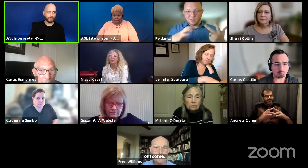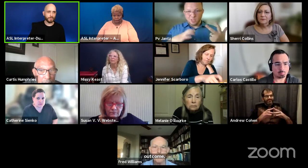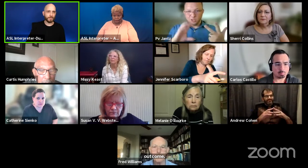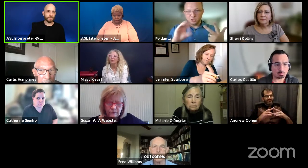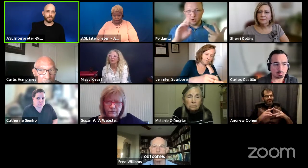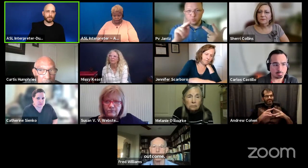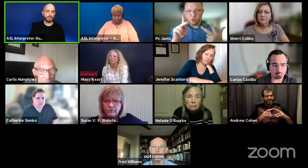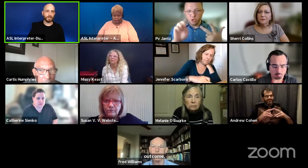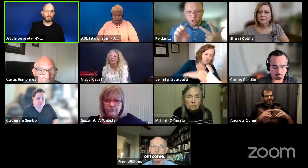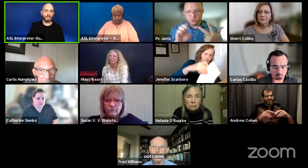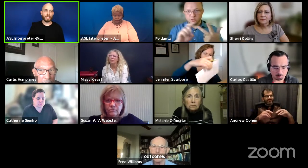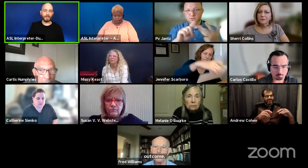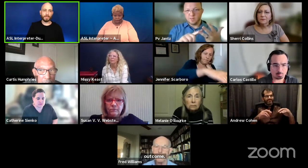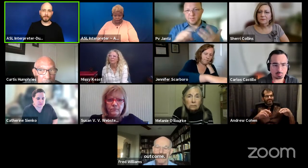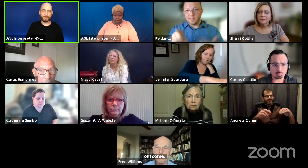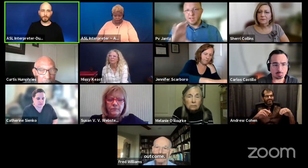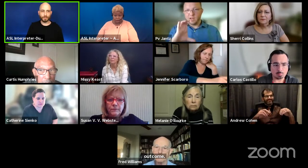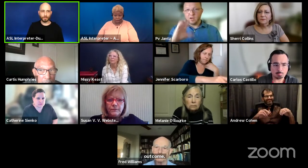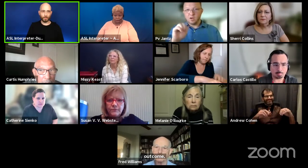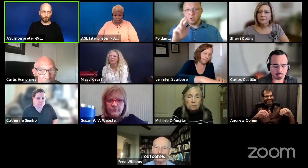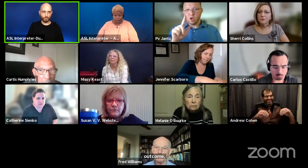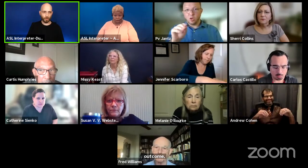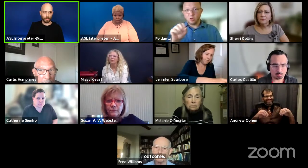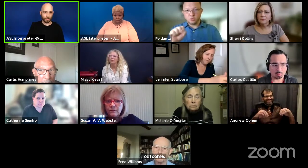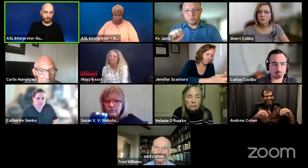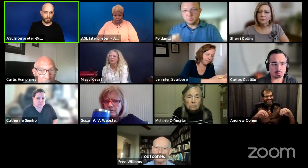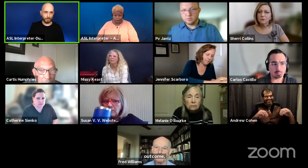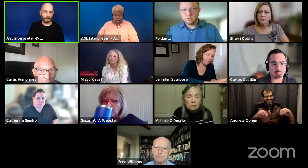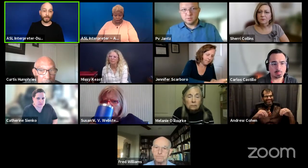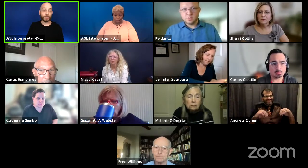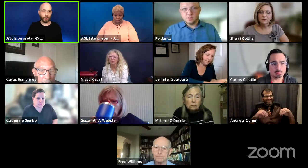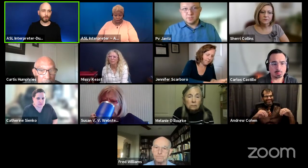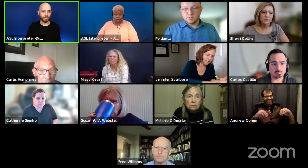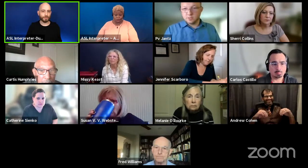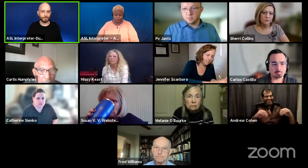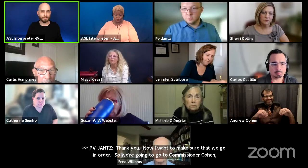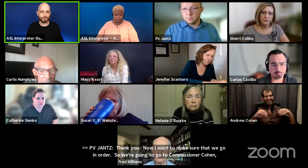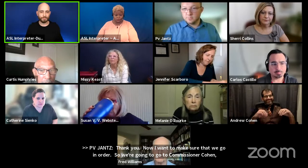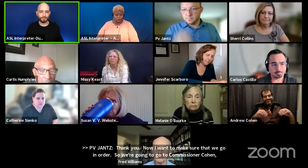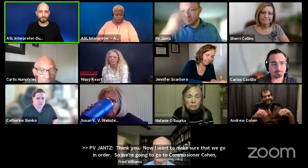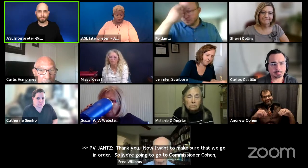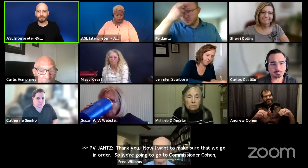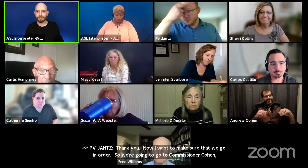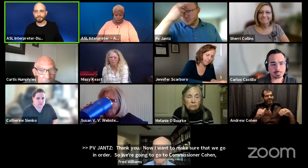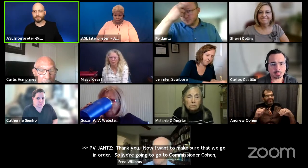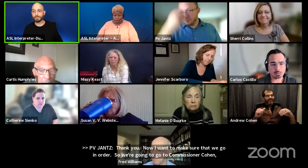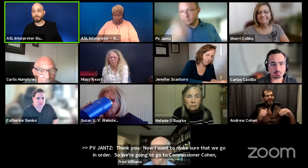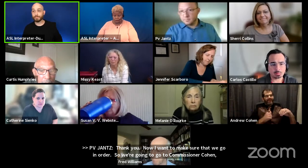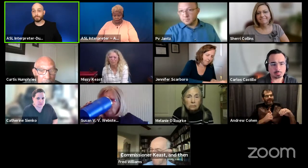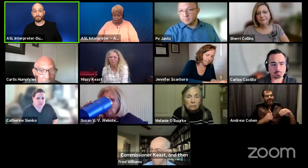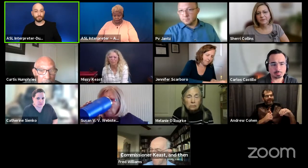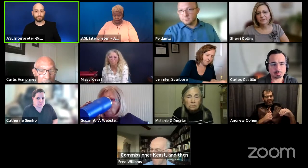Keast, and then Commissioner O'Rourke, and then Carlos.